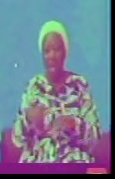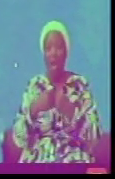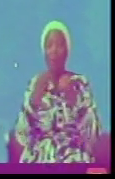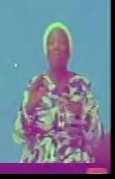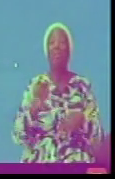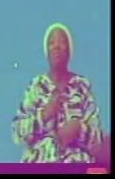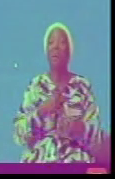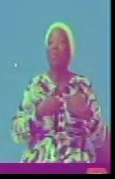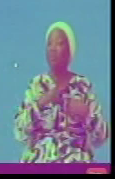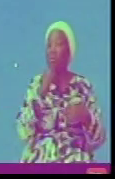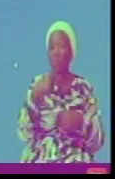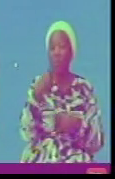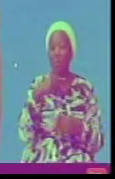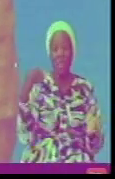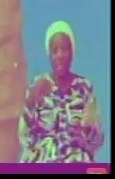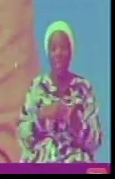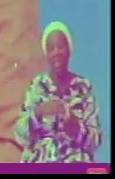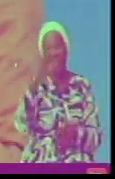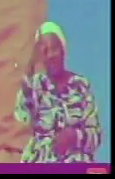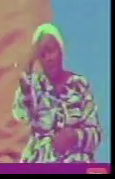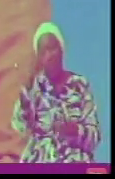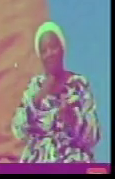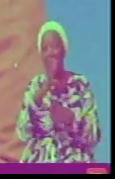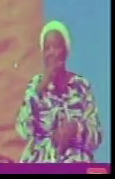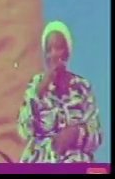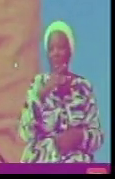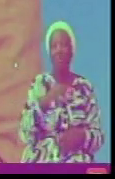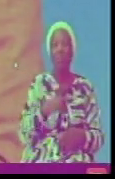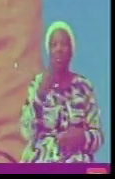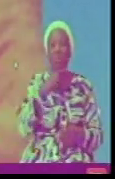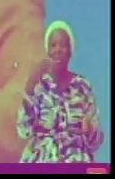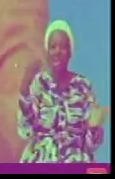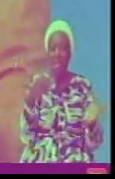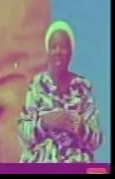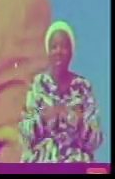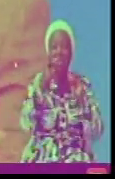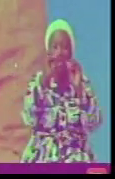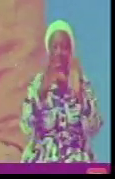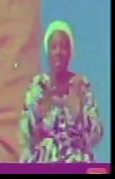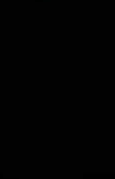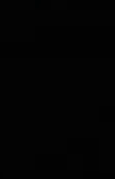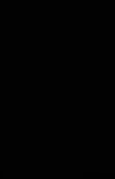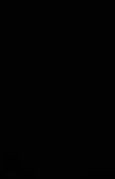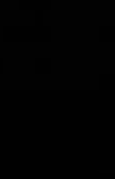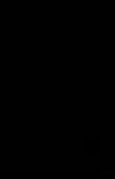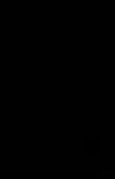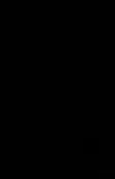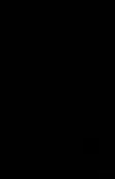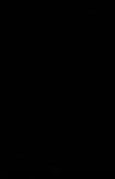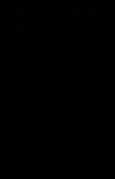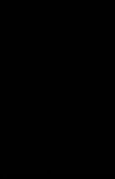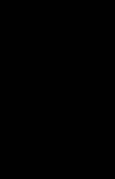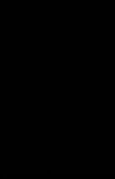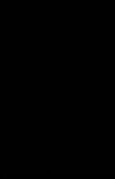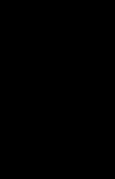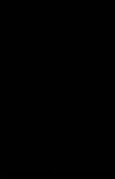How many of us have not spoken against Father? Against our mother,